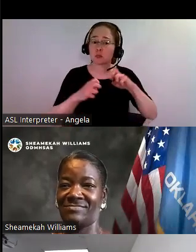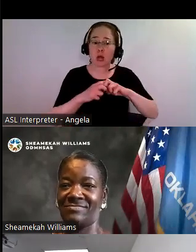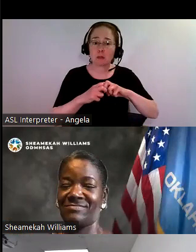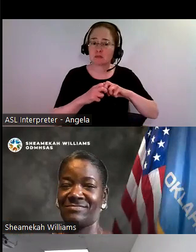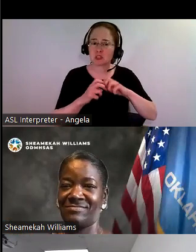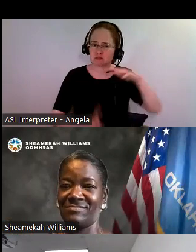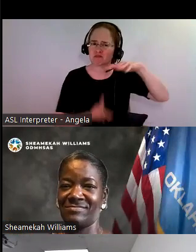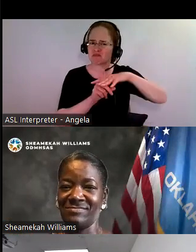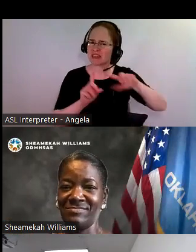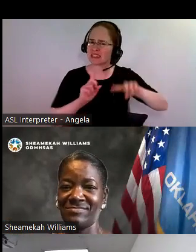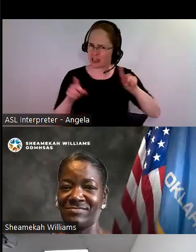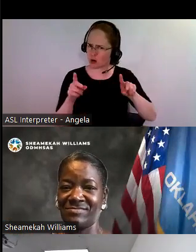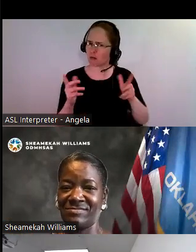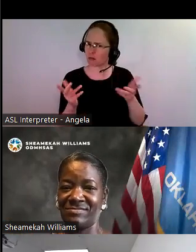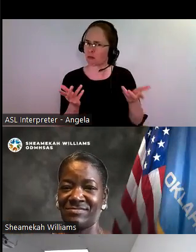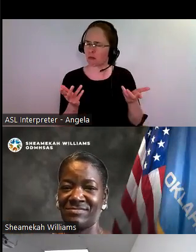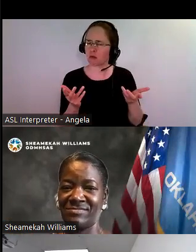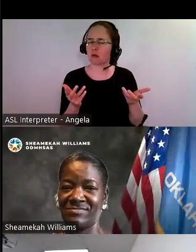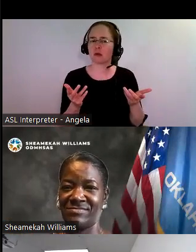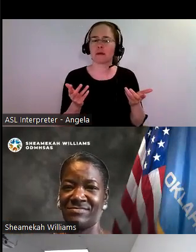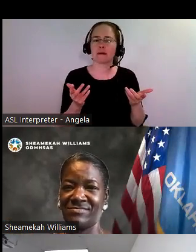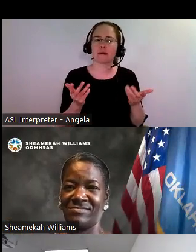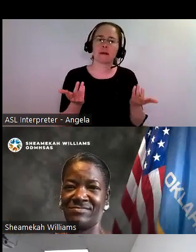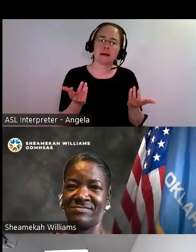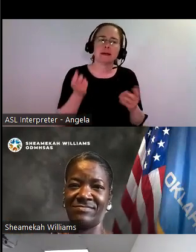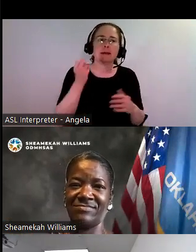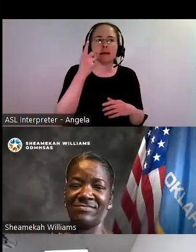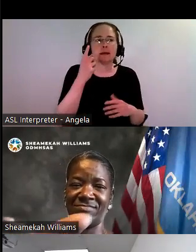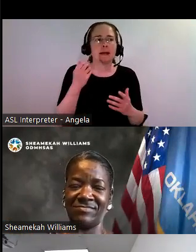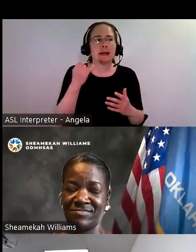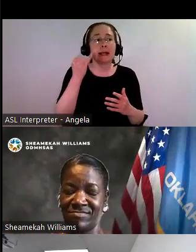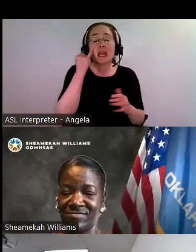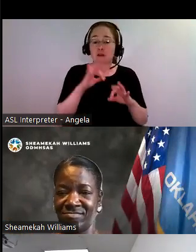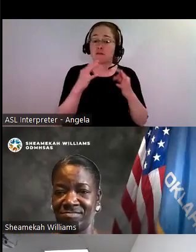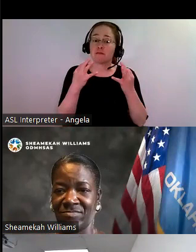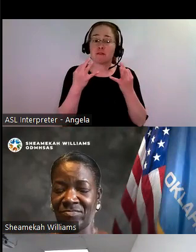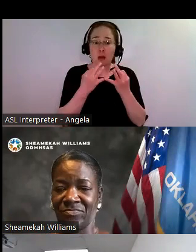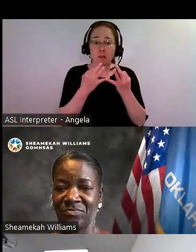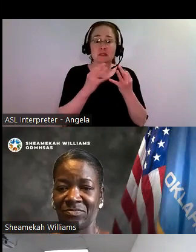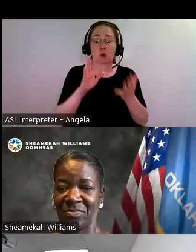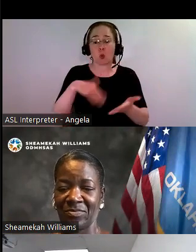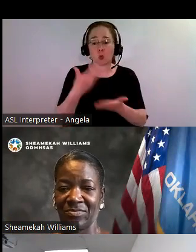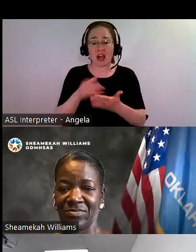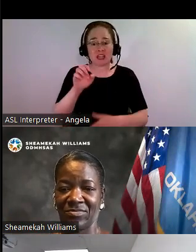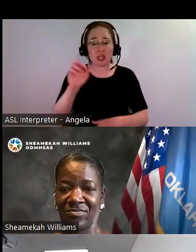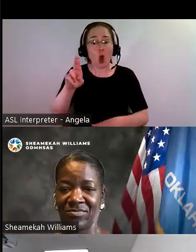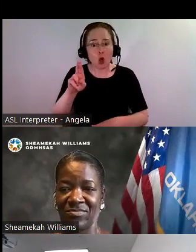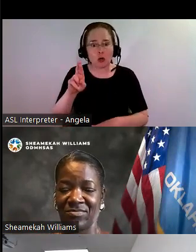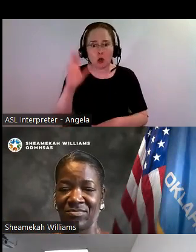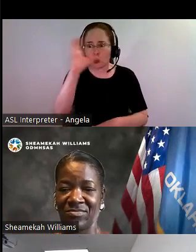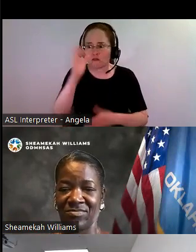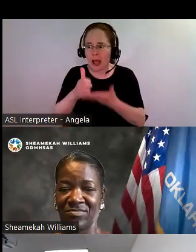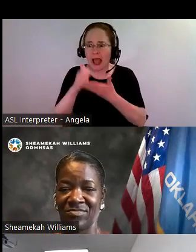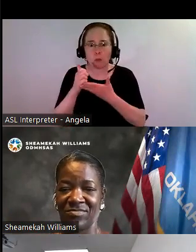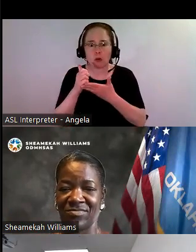different way. So how we knew we were dealing with an issue here is a lot of times when families were making it to the ERs looking for crisis, they were